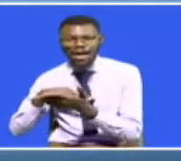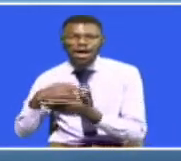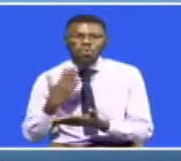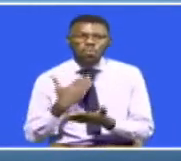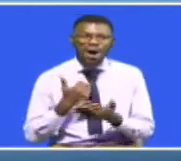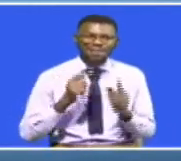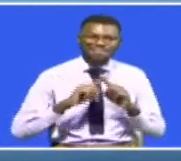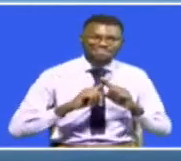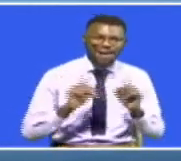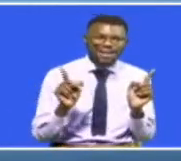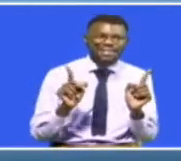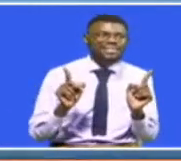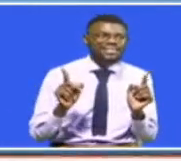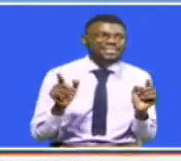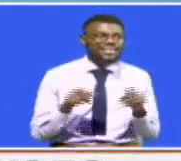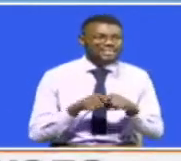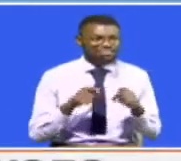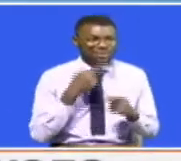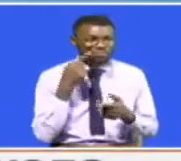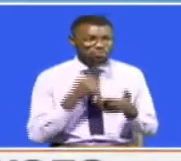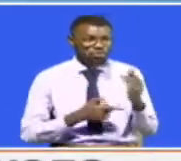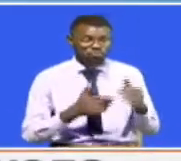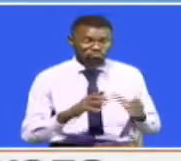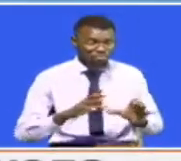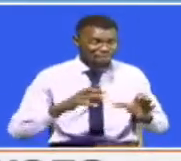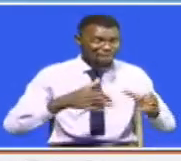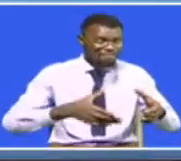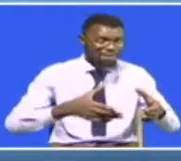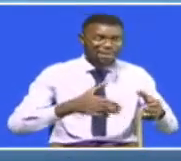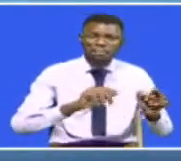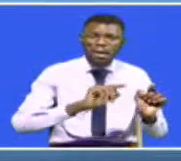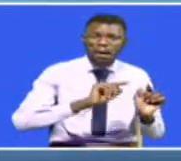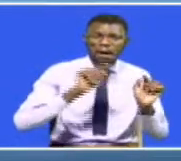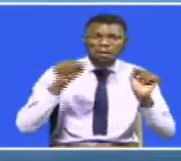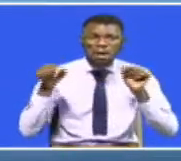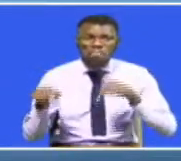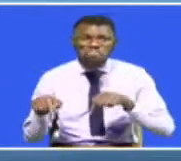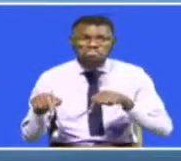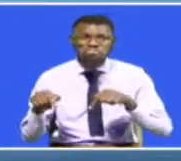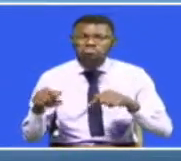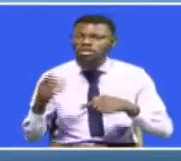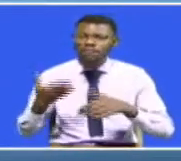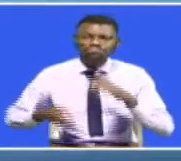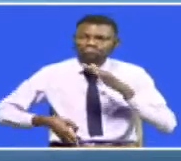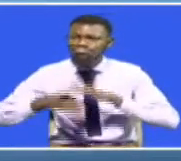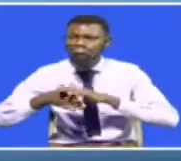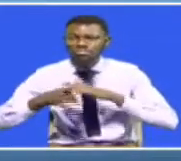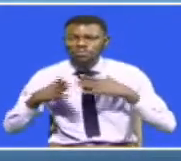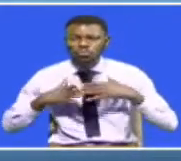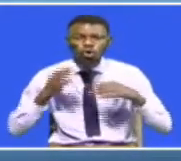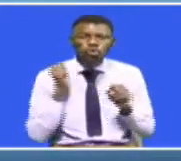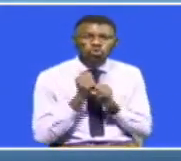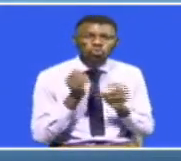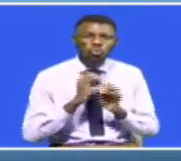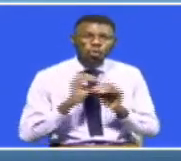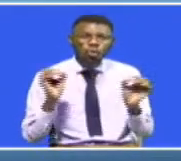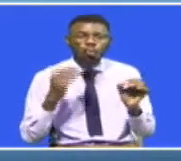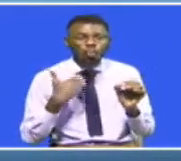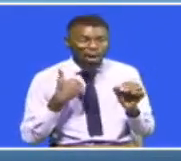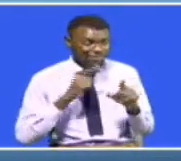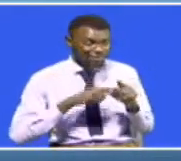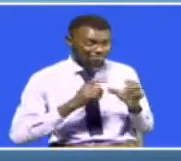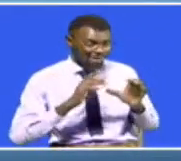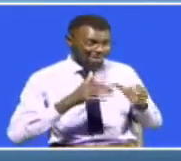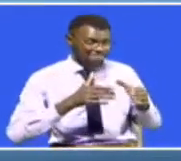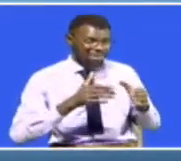miners also say the arrival of the mining company will render them jobless and now want to be incorporated in its operations.